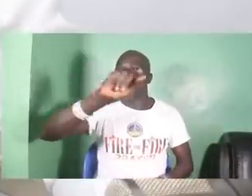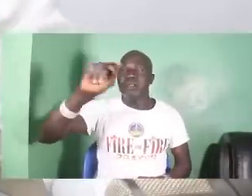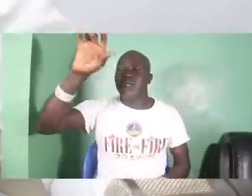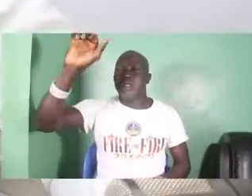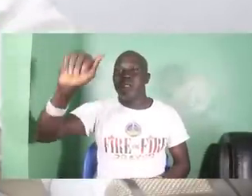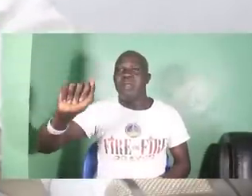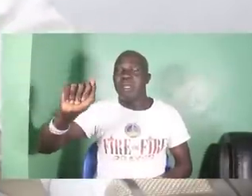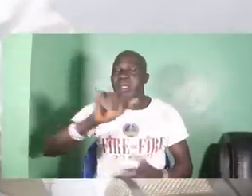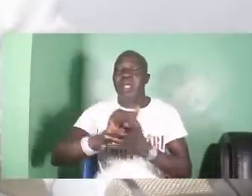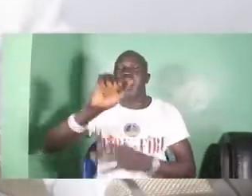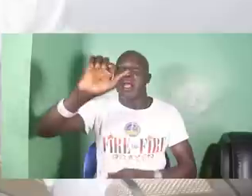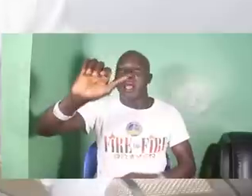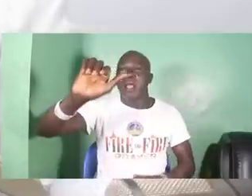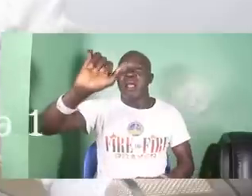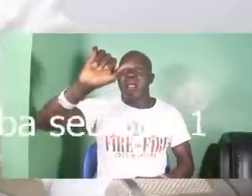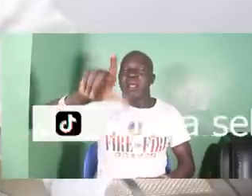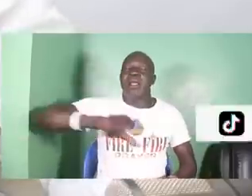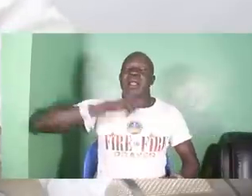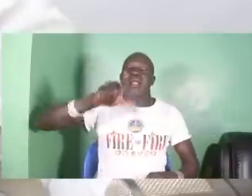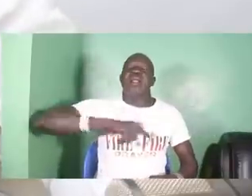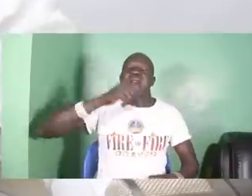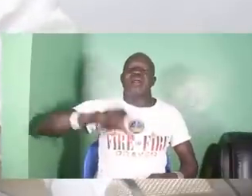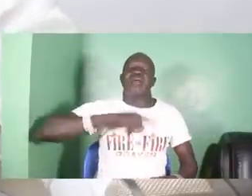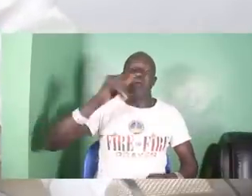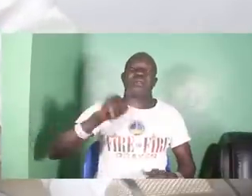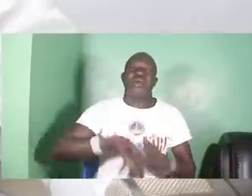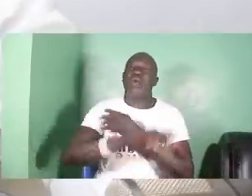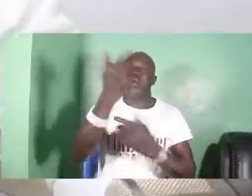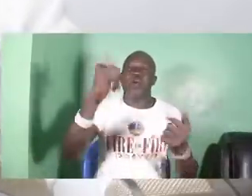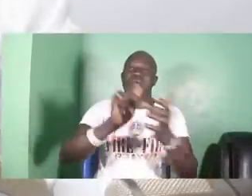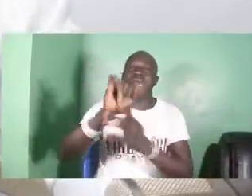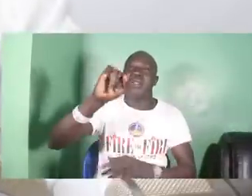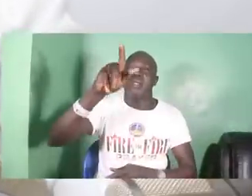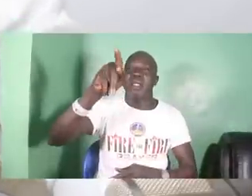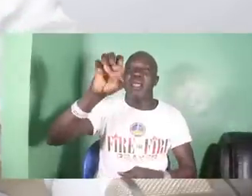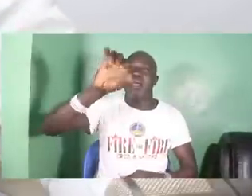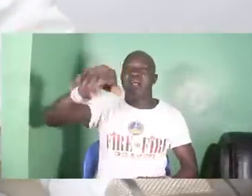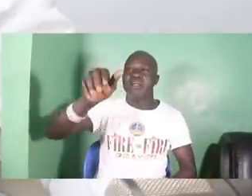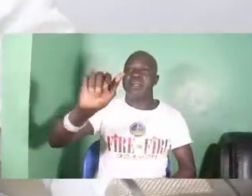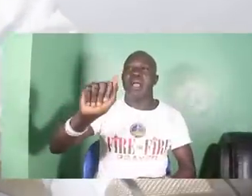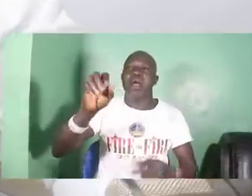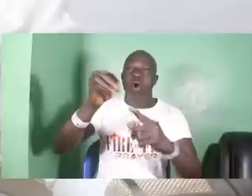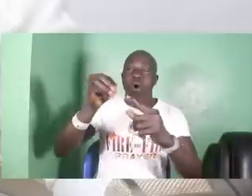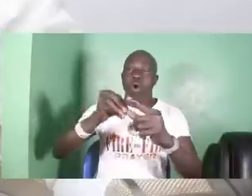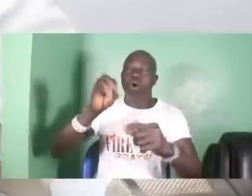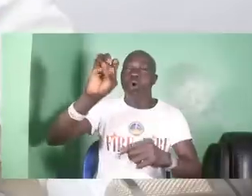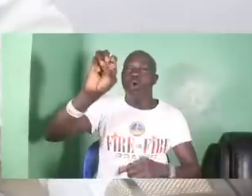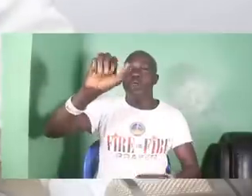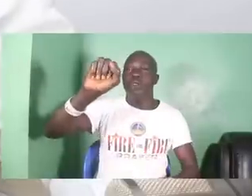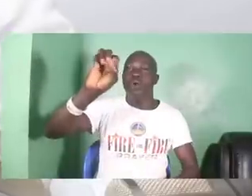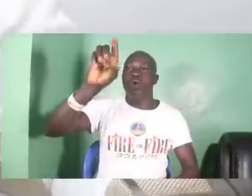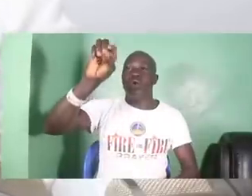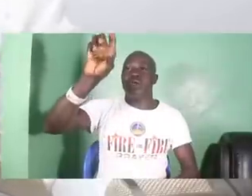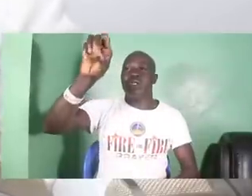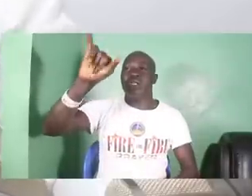Latif Jakande Road Agidibi bus stop in Ikeja to bambo lati Ikeja we are coming from Ikeja to bambo lati Osun from Oshodi to bambo lati